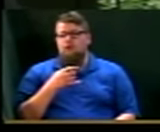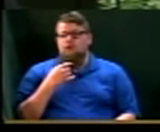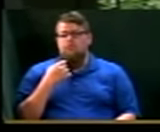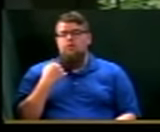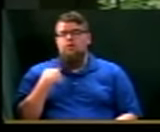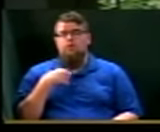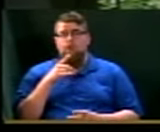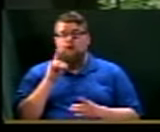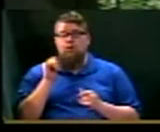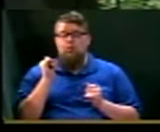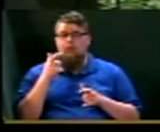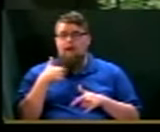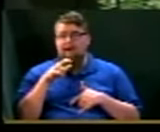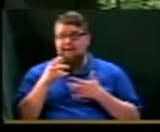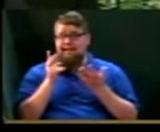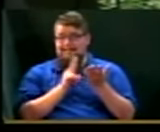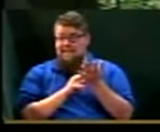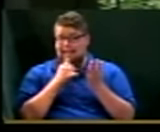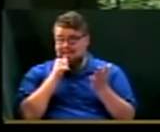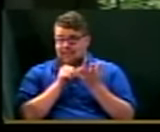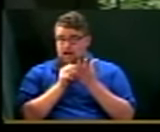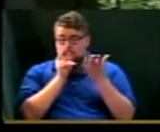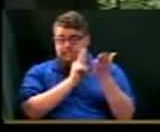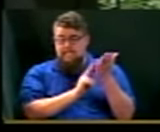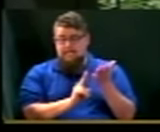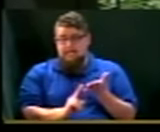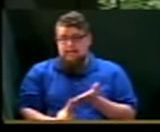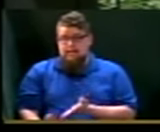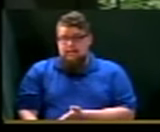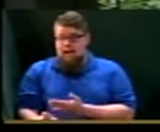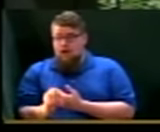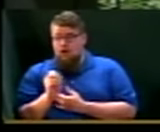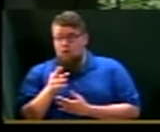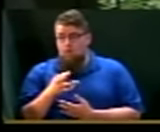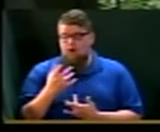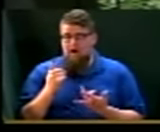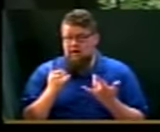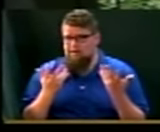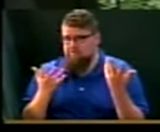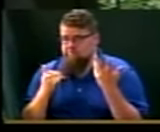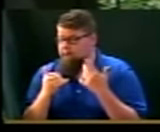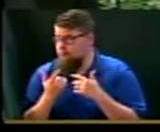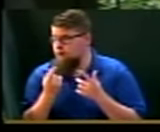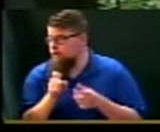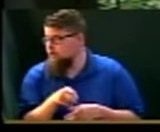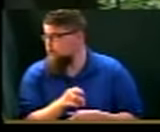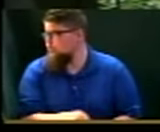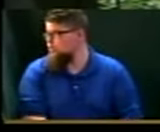Do we all need to sign the letter too? I'd be fine with that too. Okay. So